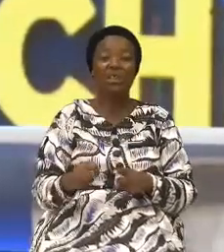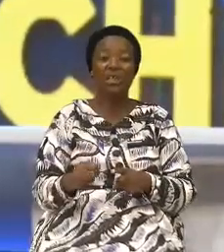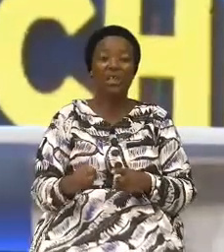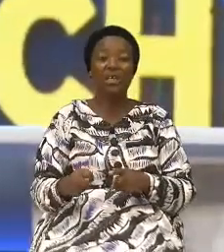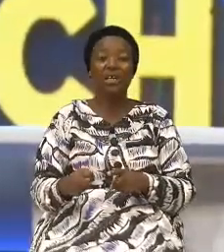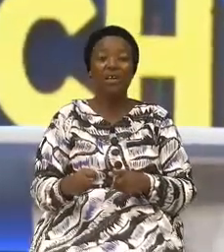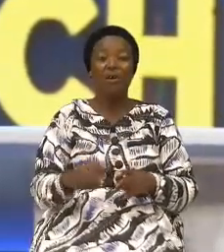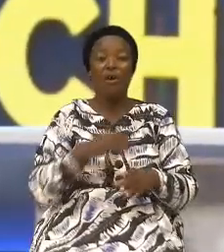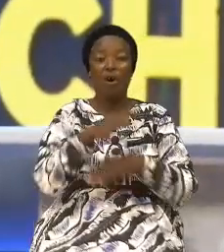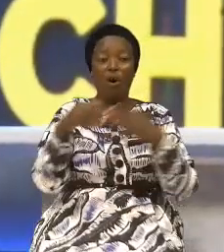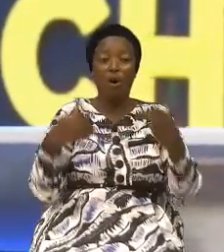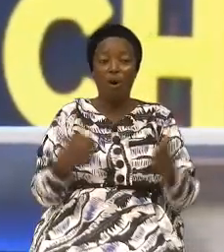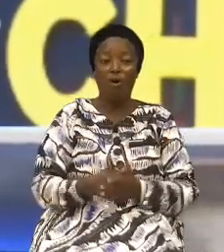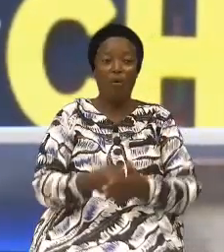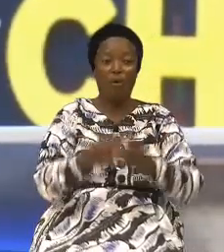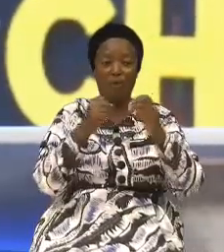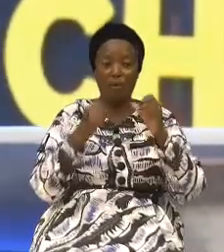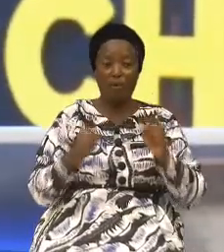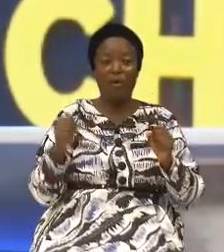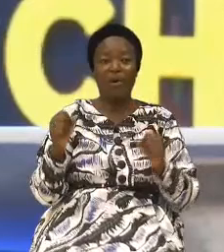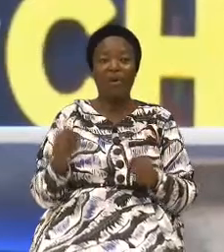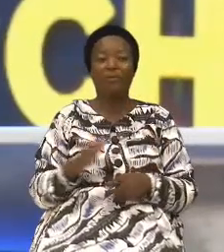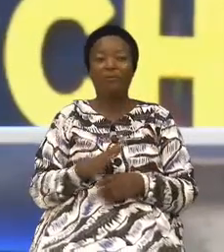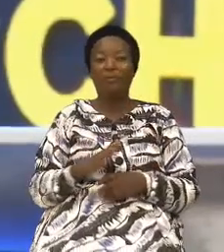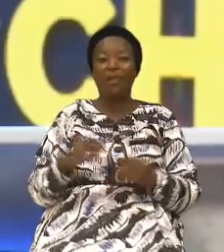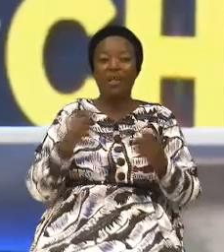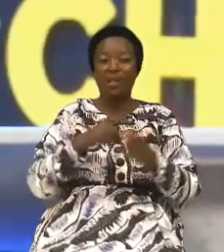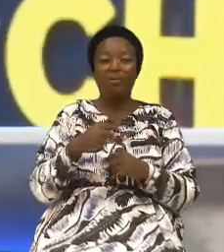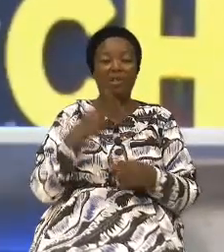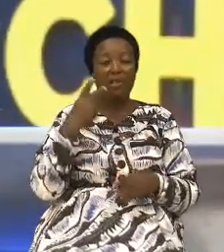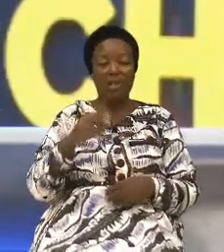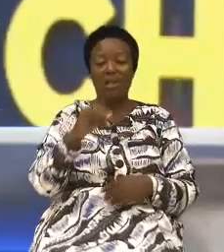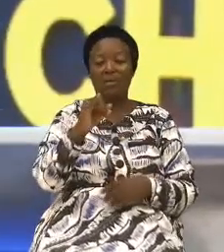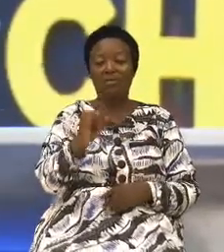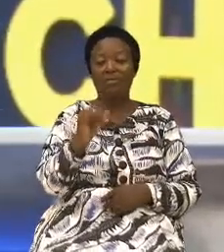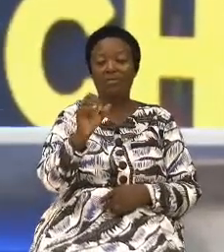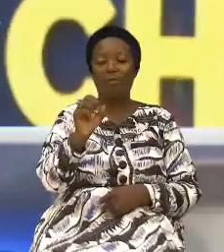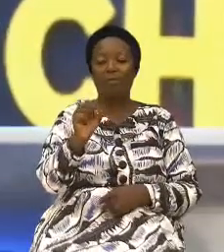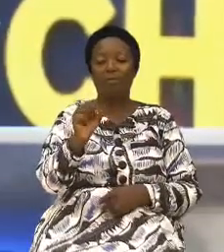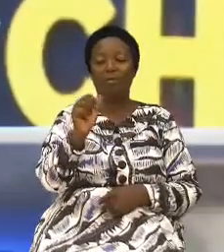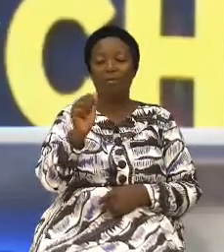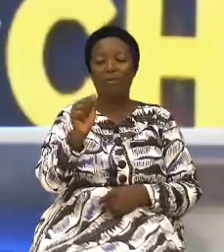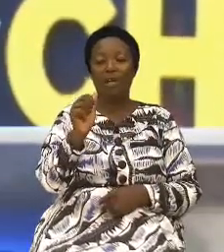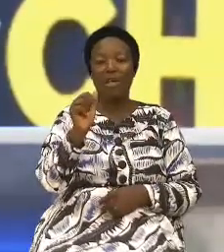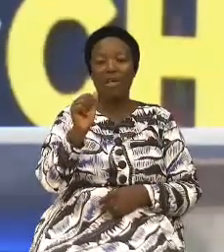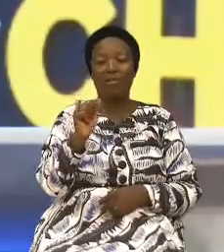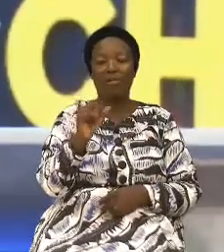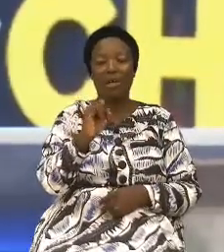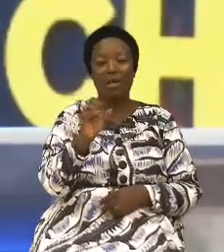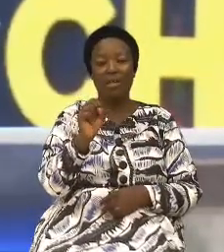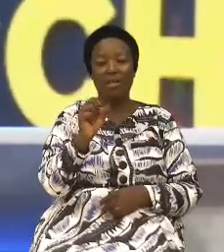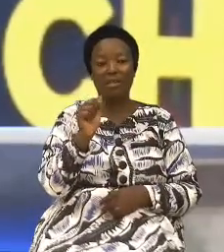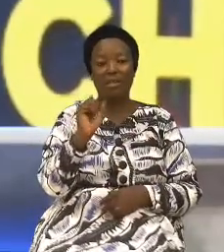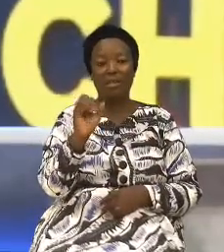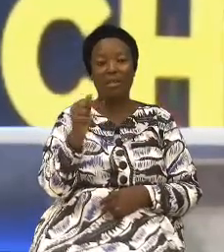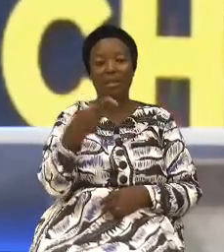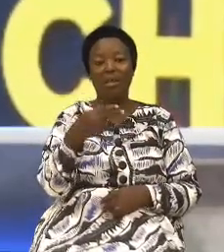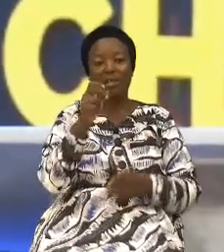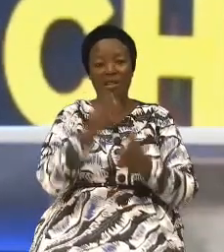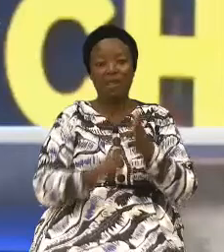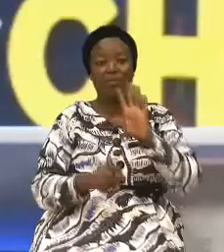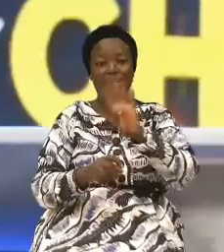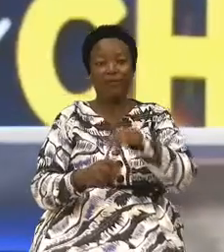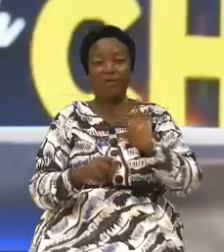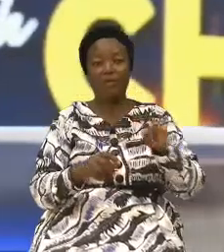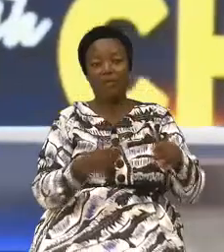Isaiah chapter 44 and verse 3. Isaiah chapter 44, verse 3. For